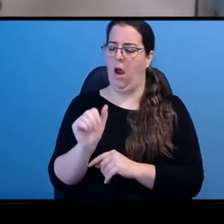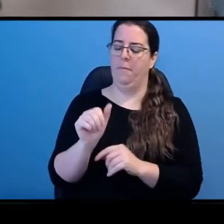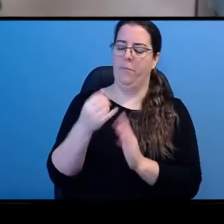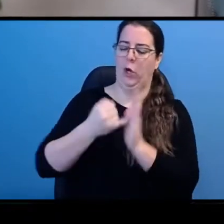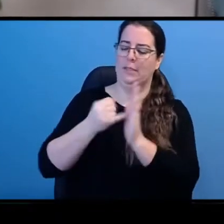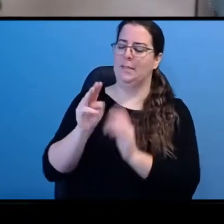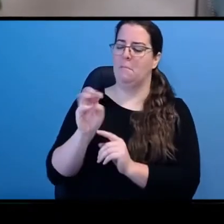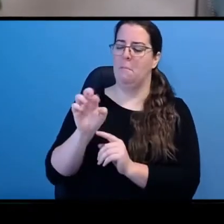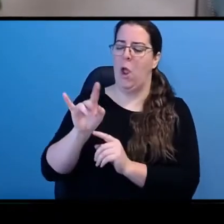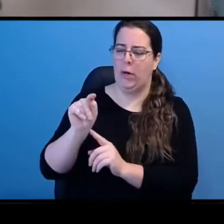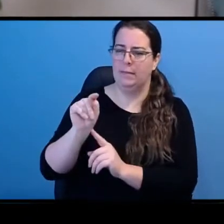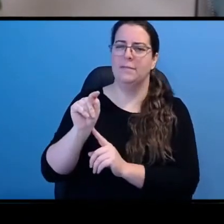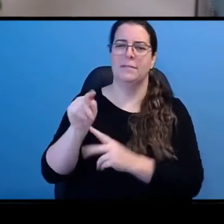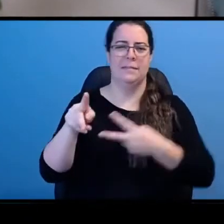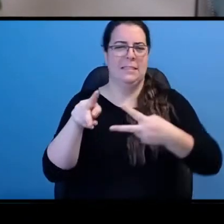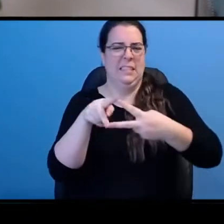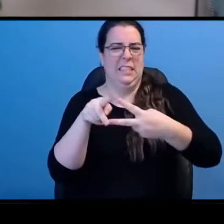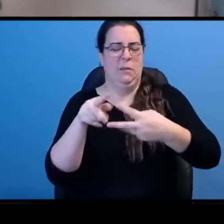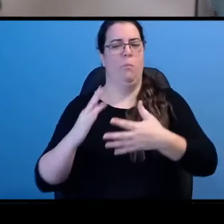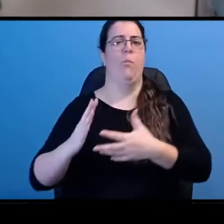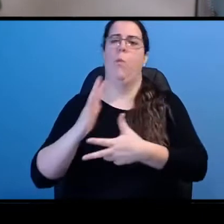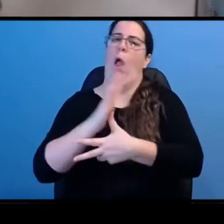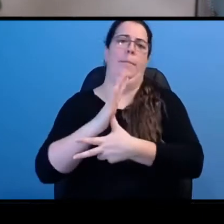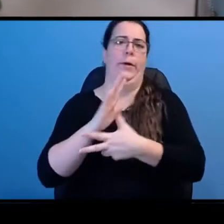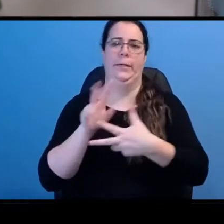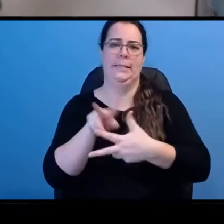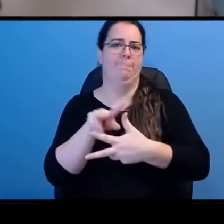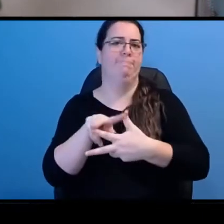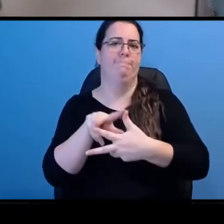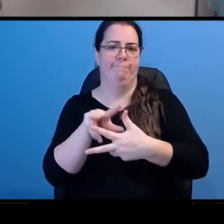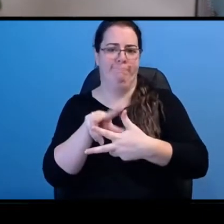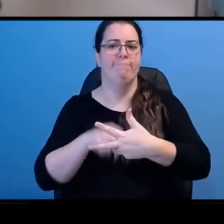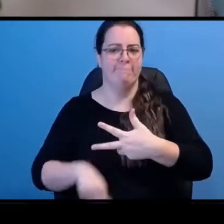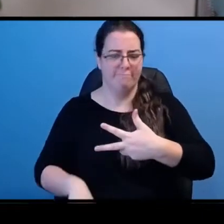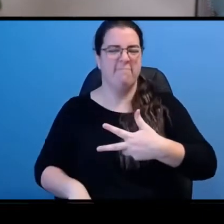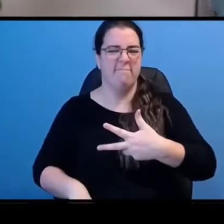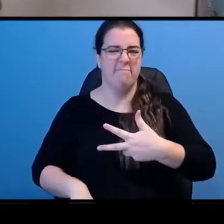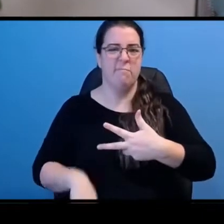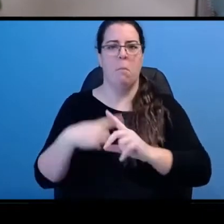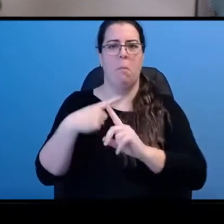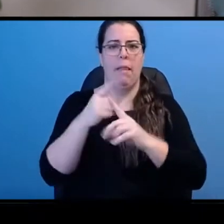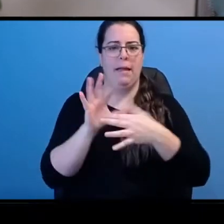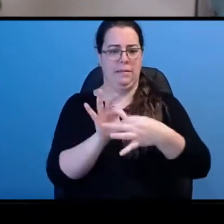is sort of core to who you are as an artist. That's sort of where you fall.